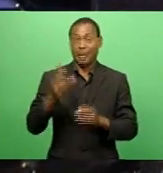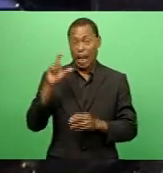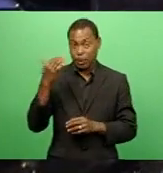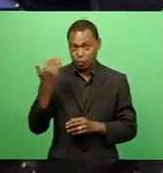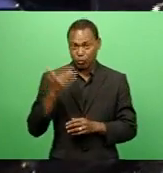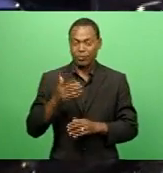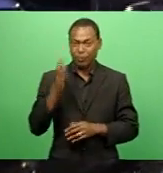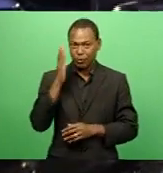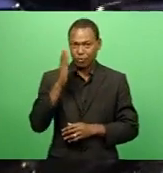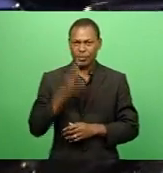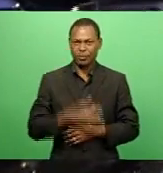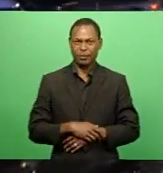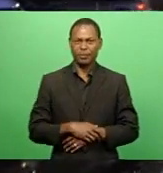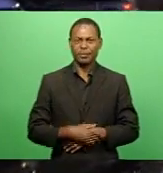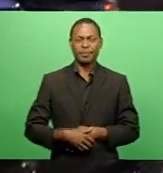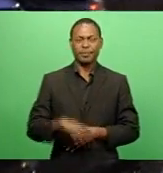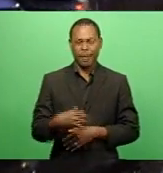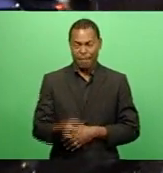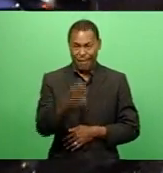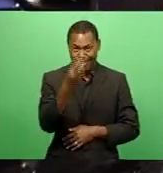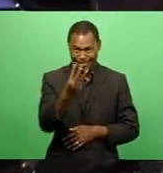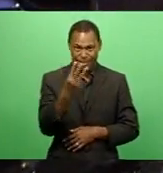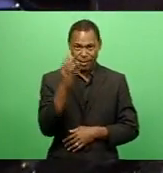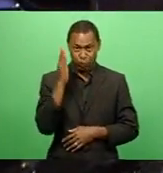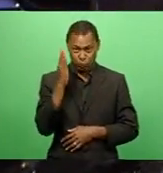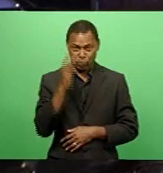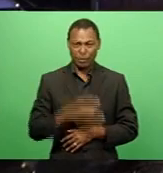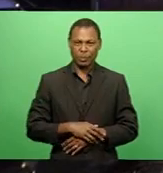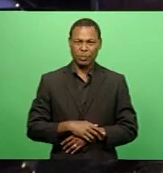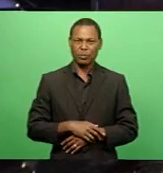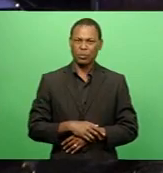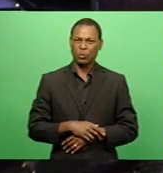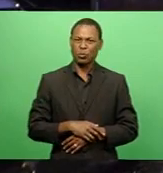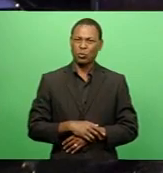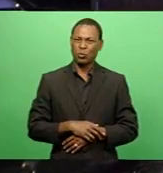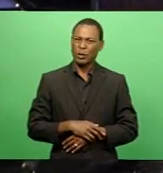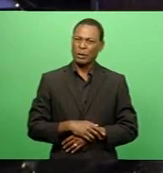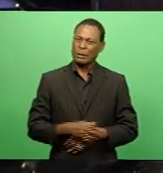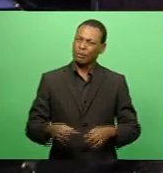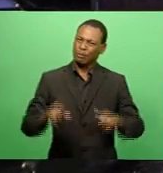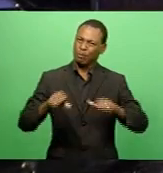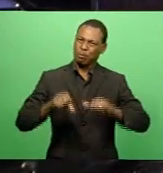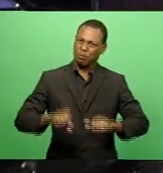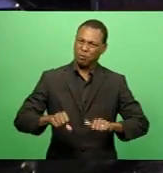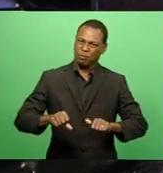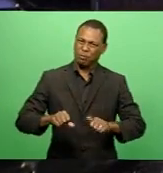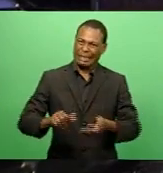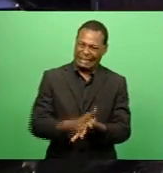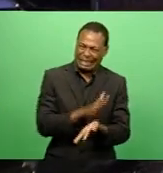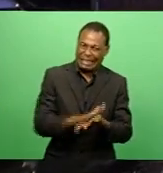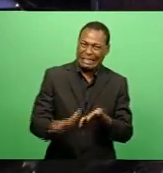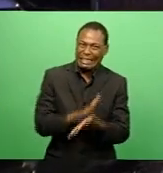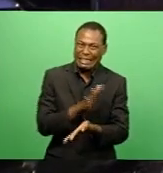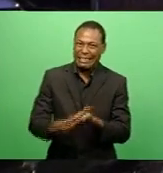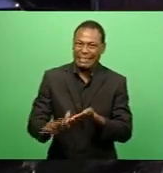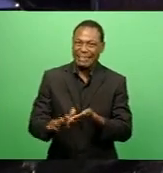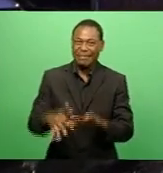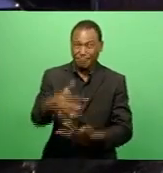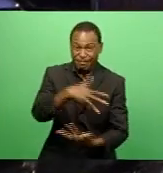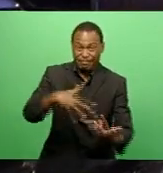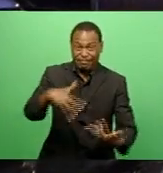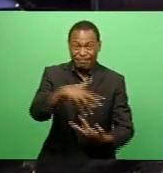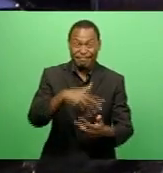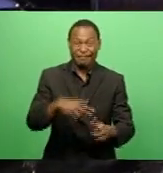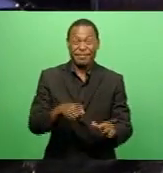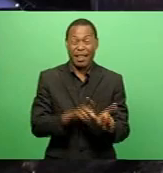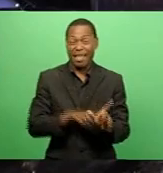Now, there are three schools that were badly affected by tropical cyclone Yasa. They will soon start